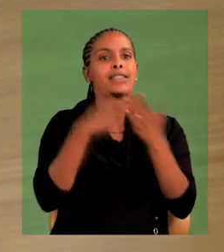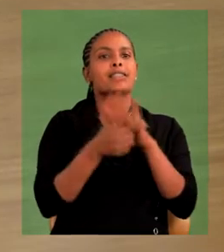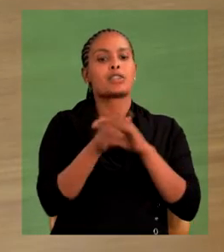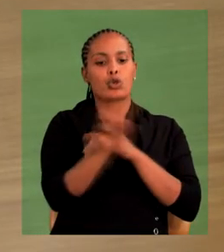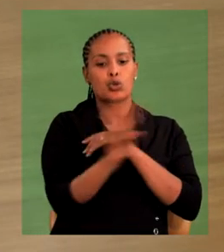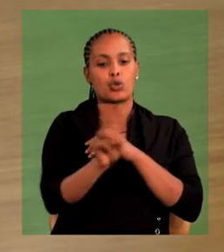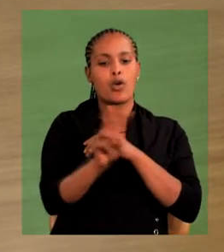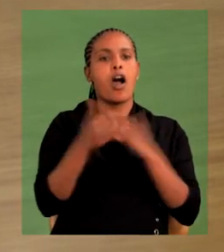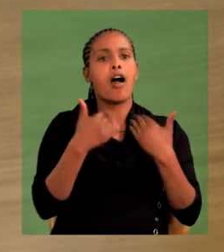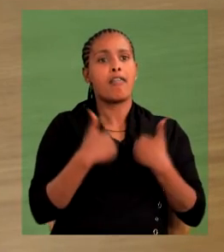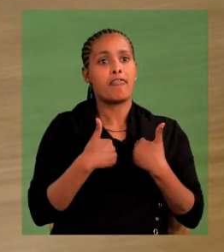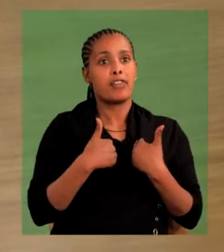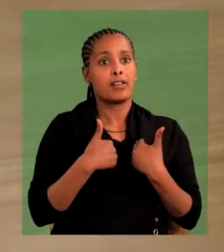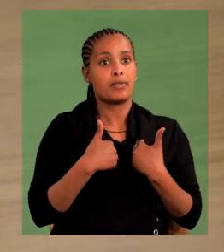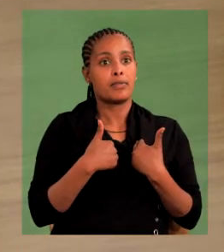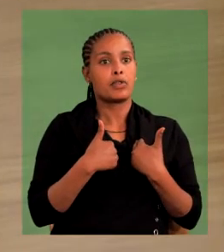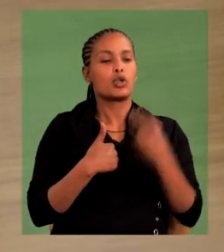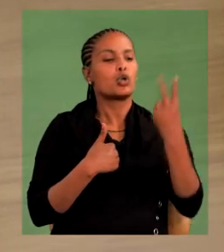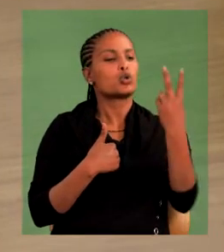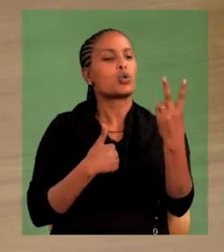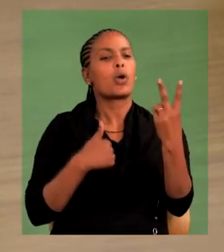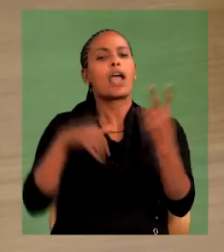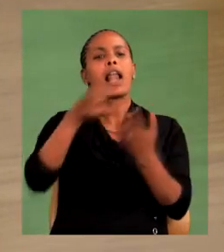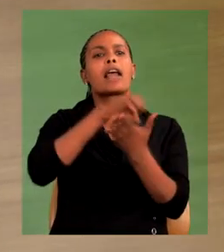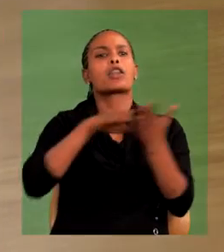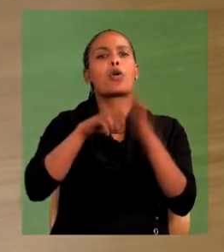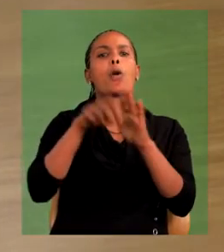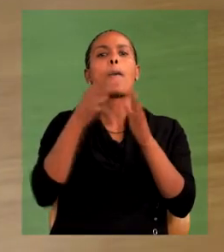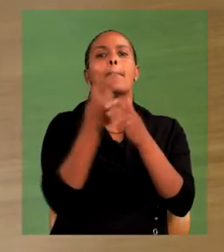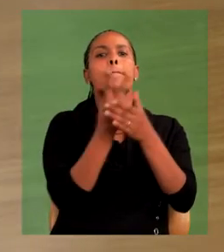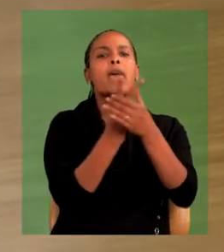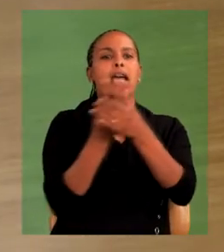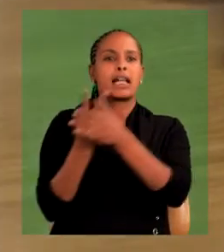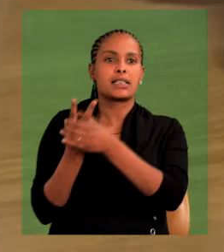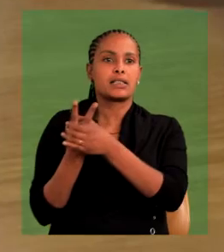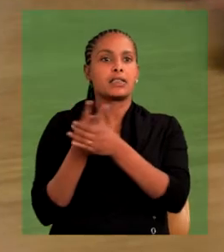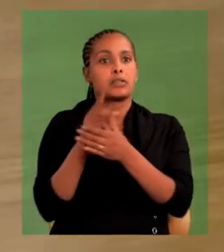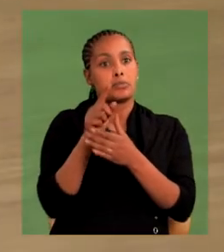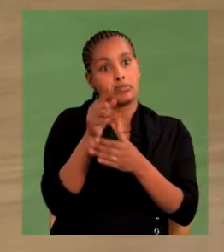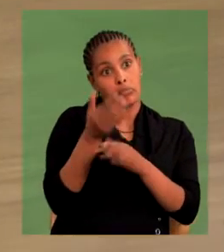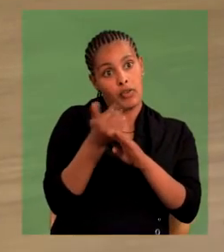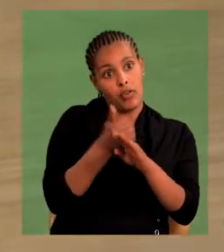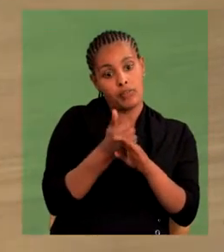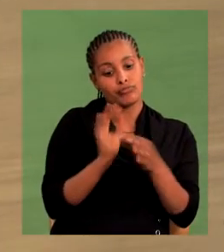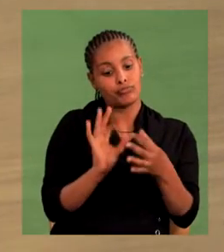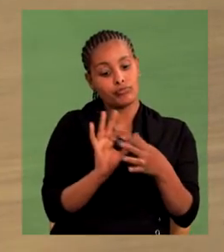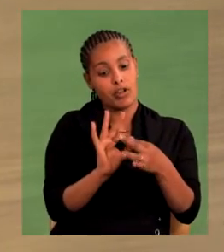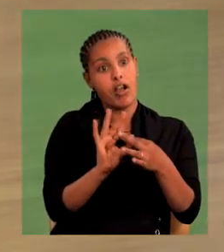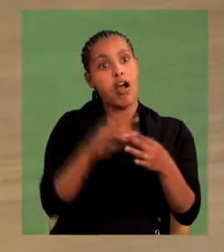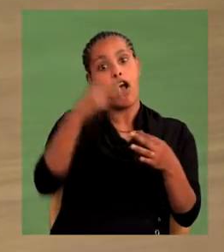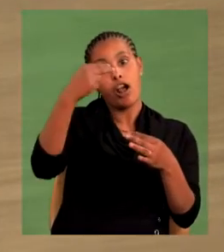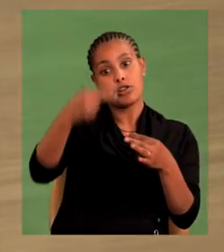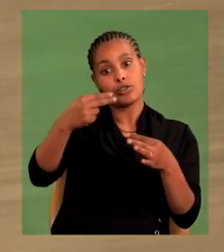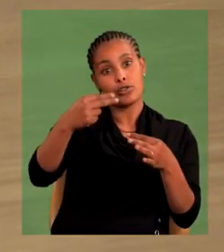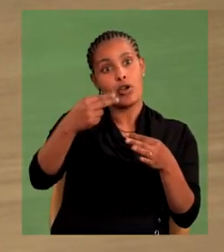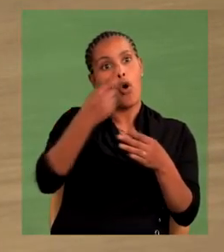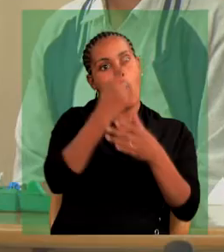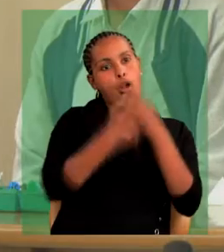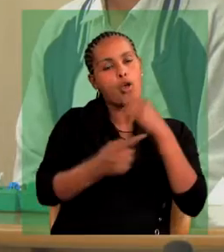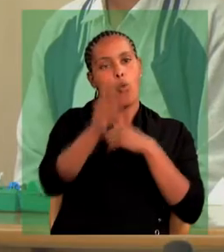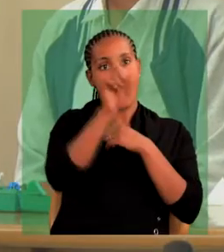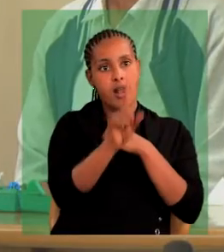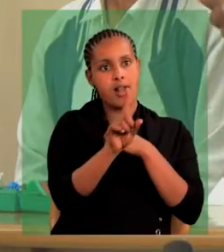2 have 2 electron pairs. But this one, before joining with hydrogen, will have only